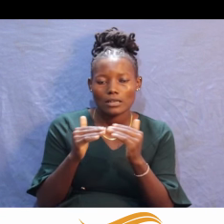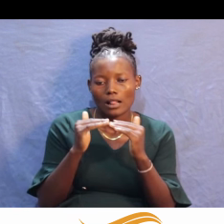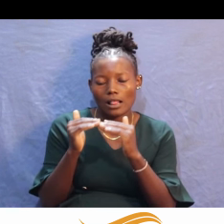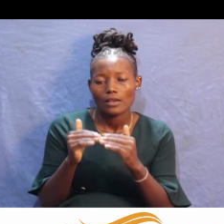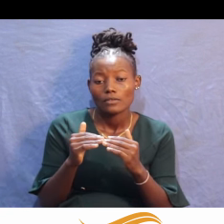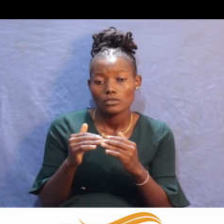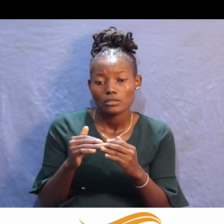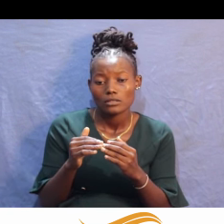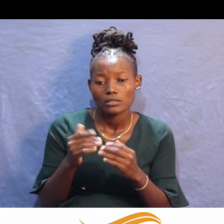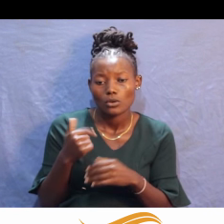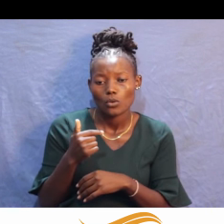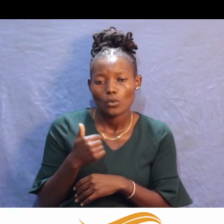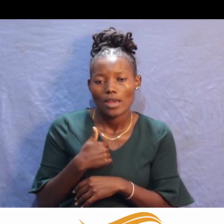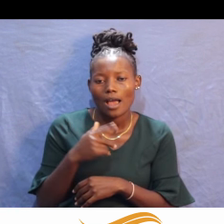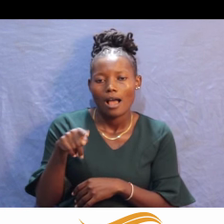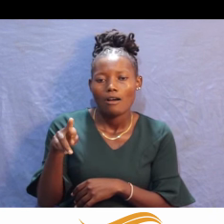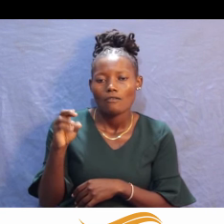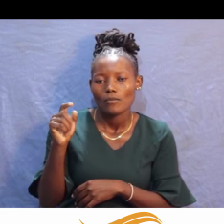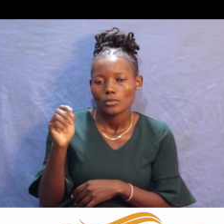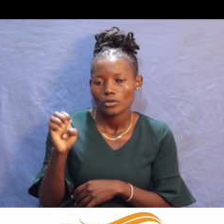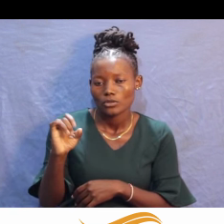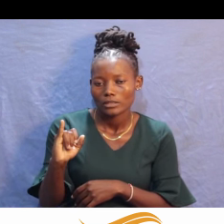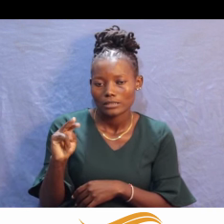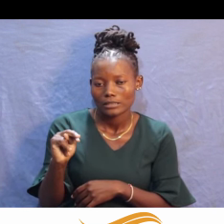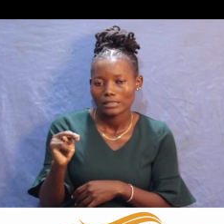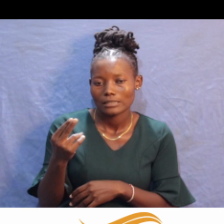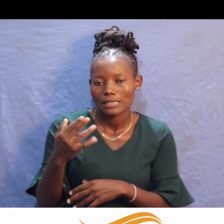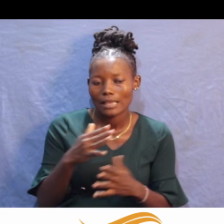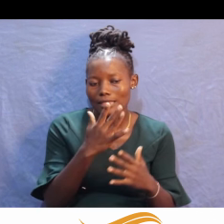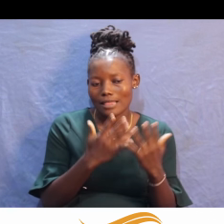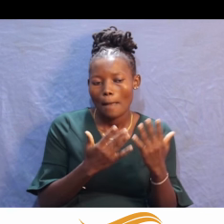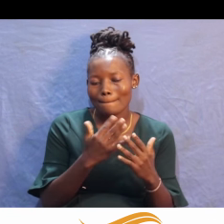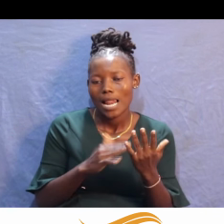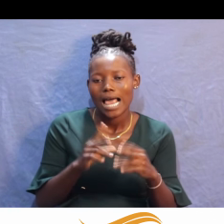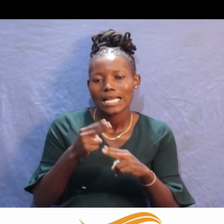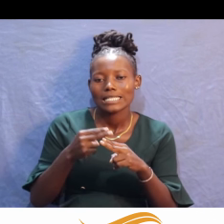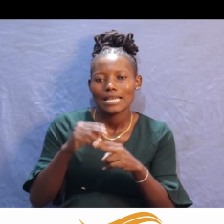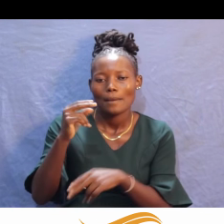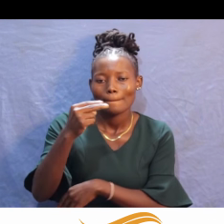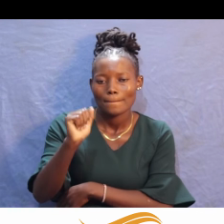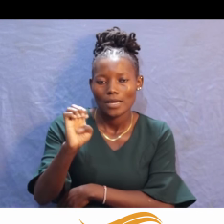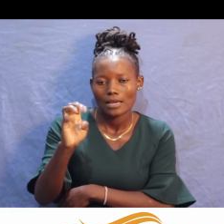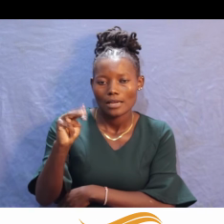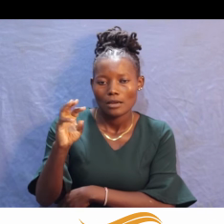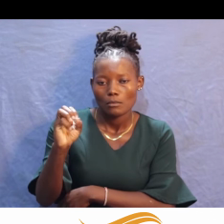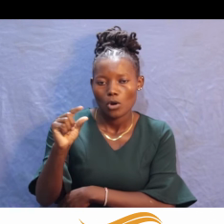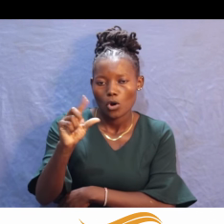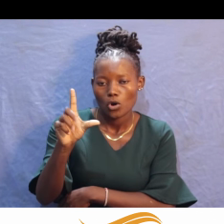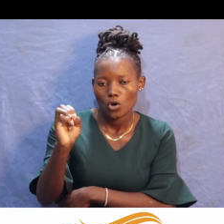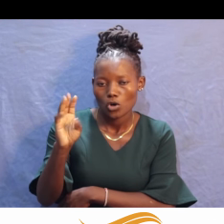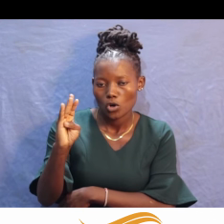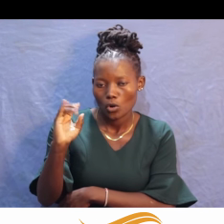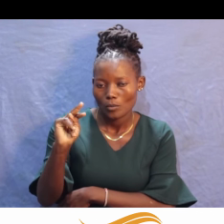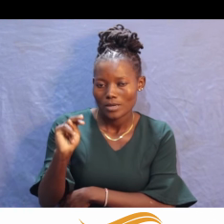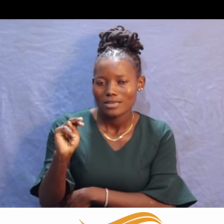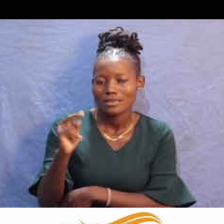way. We have a protein in our blood called hemoglobin, and it's very, very complex protein,